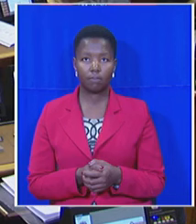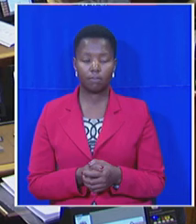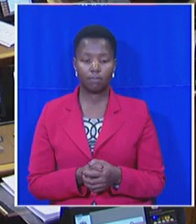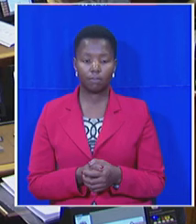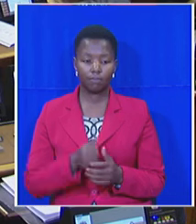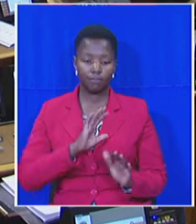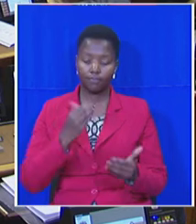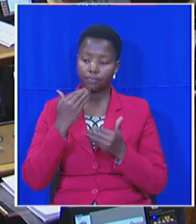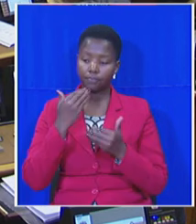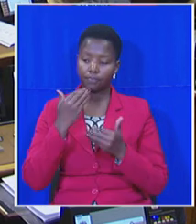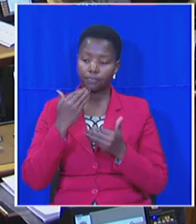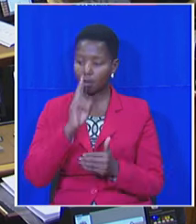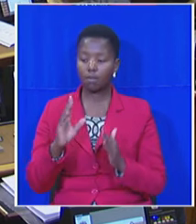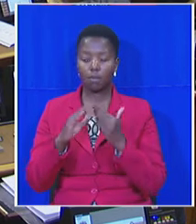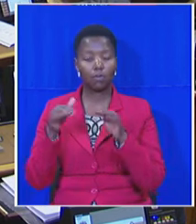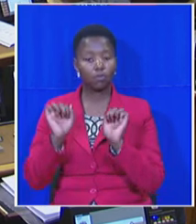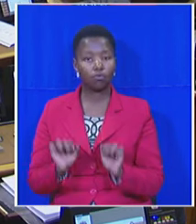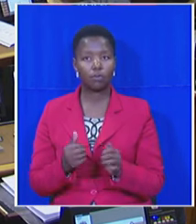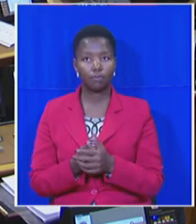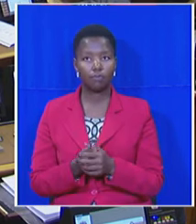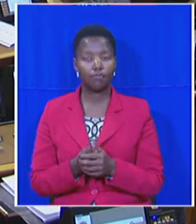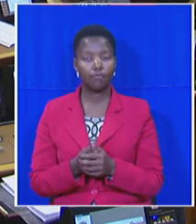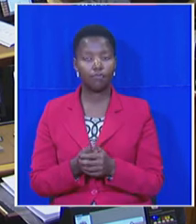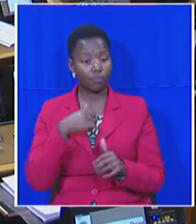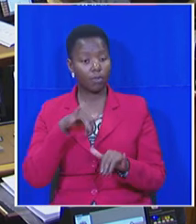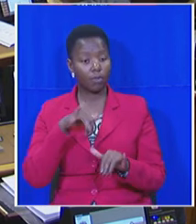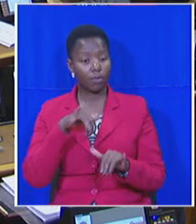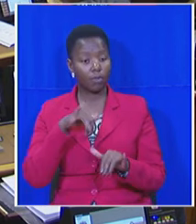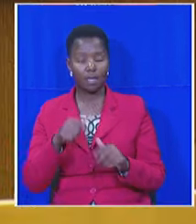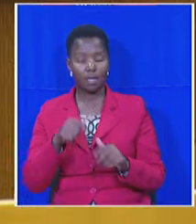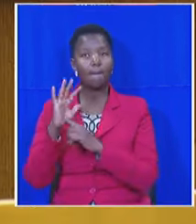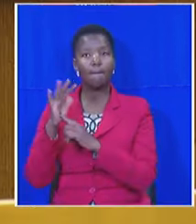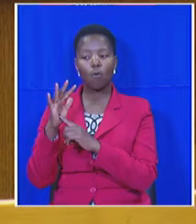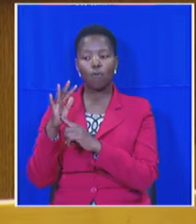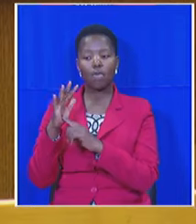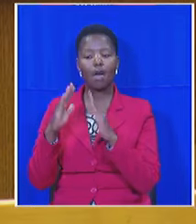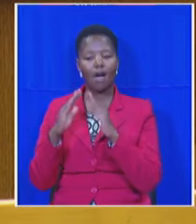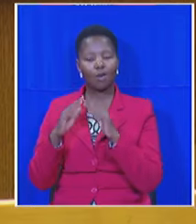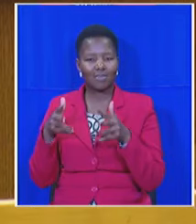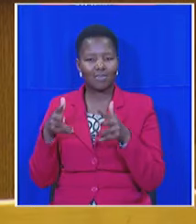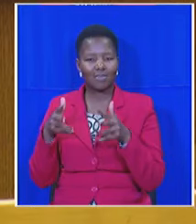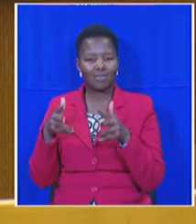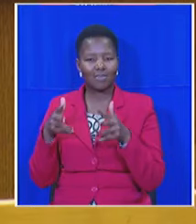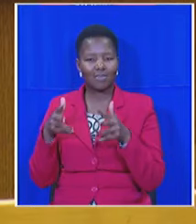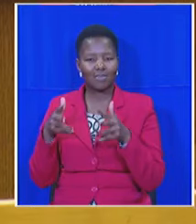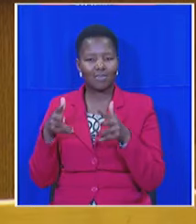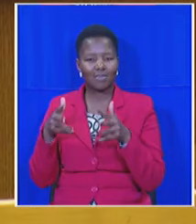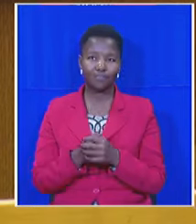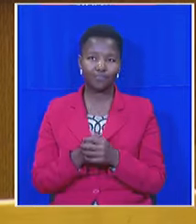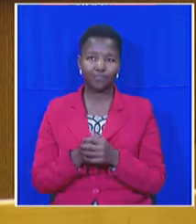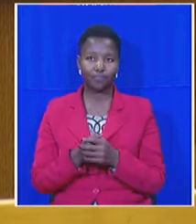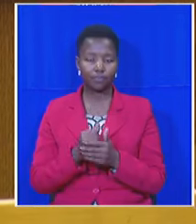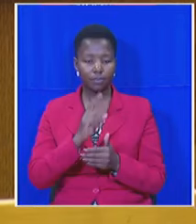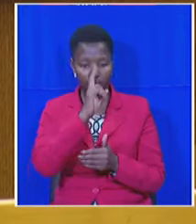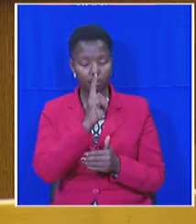Thank you, Honorable House Chair. That is why I call this the movie house. Honorable Chairperson,